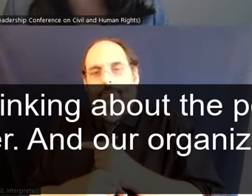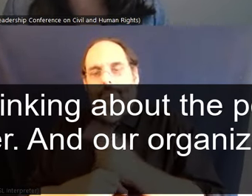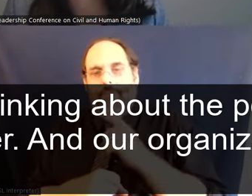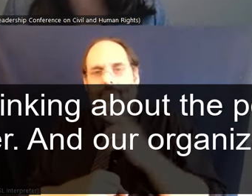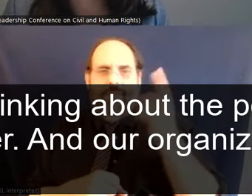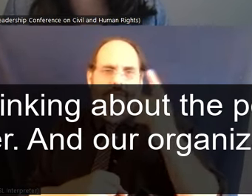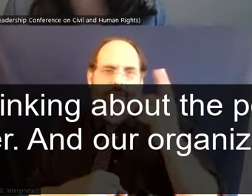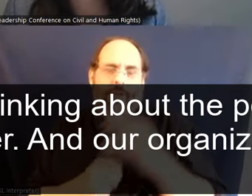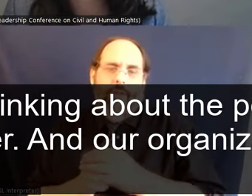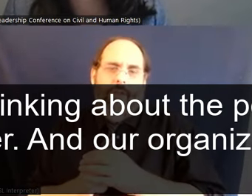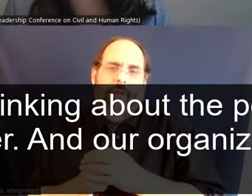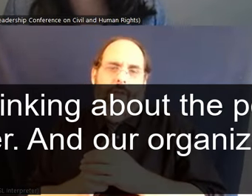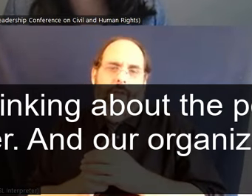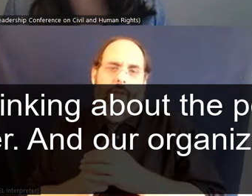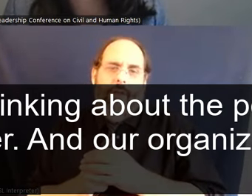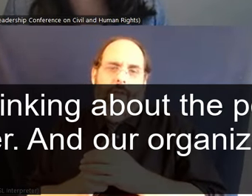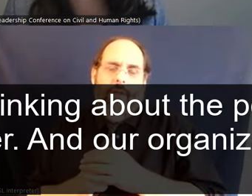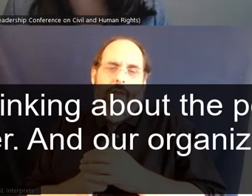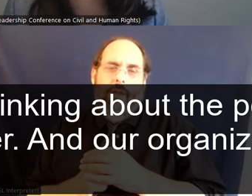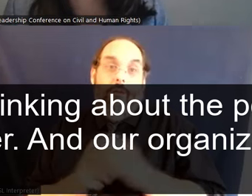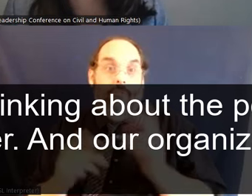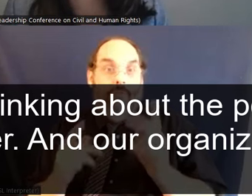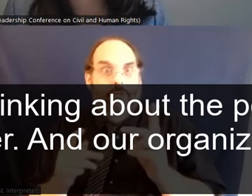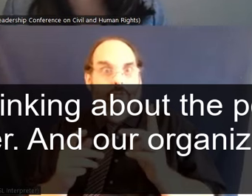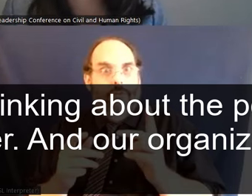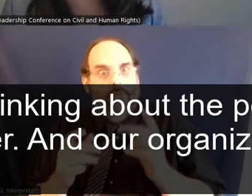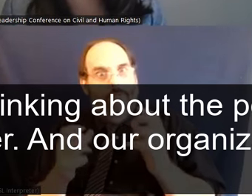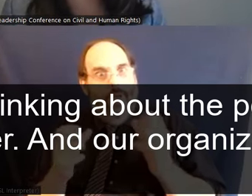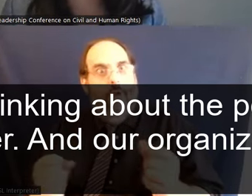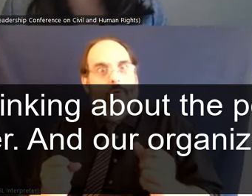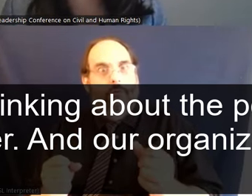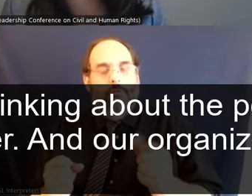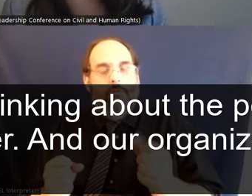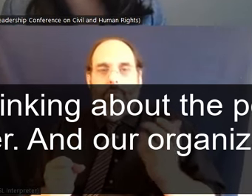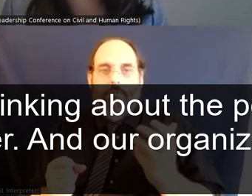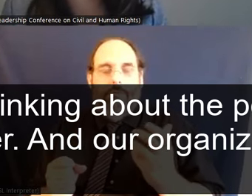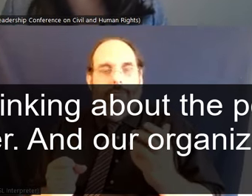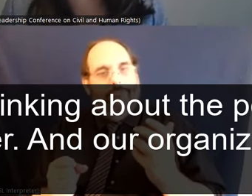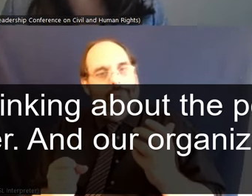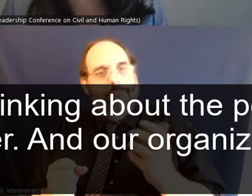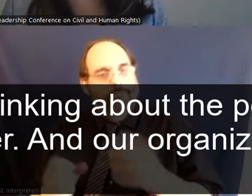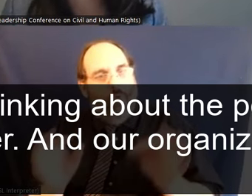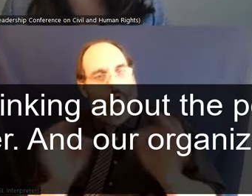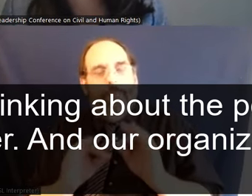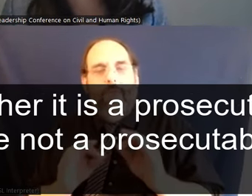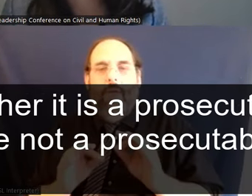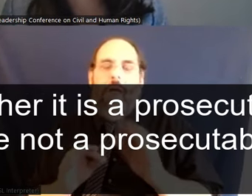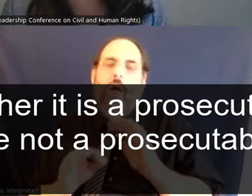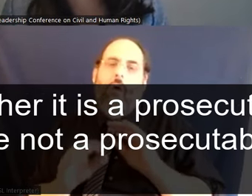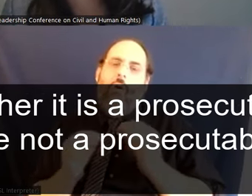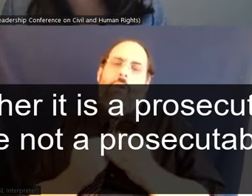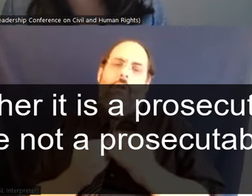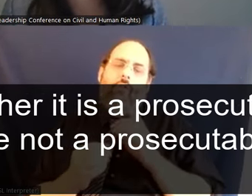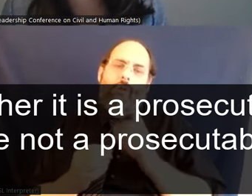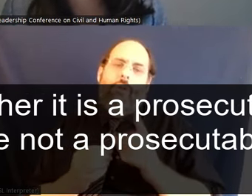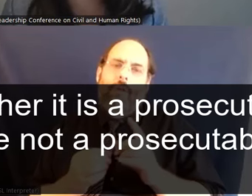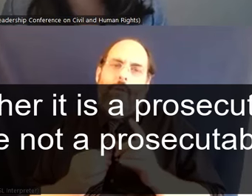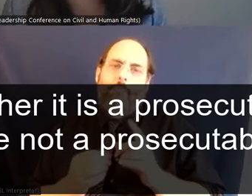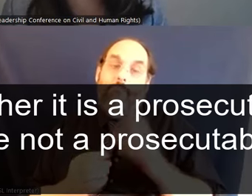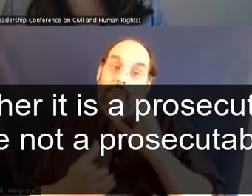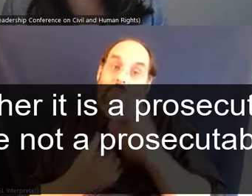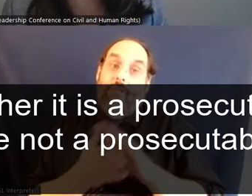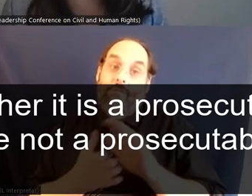about the power of people, just people power. And our organization really believes in